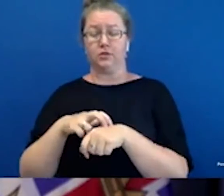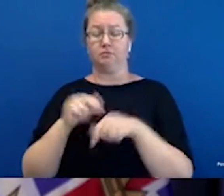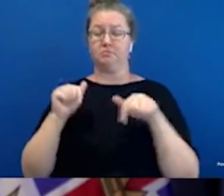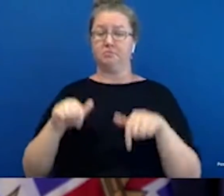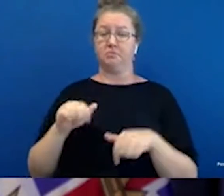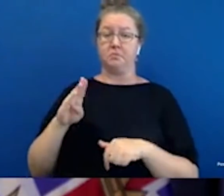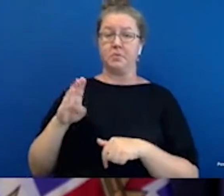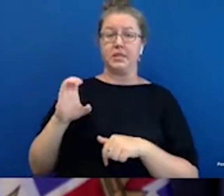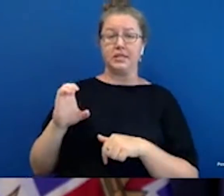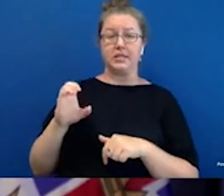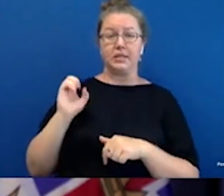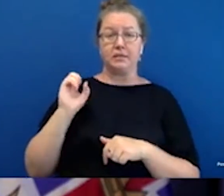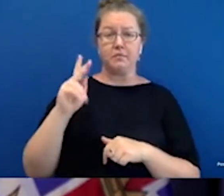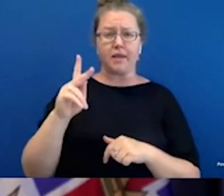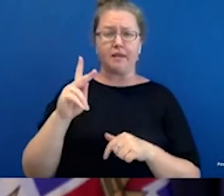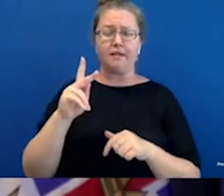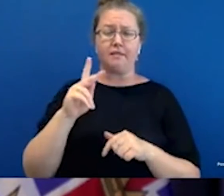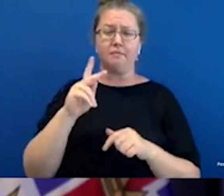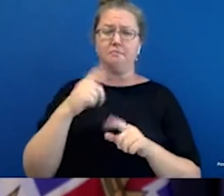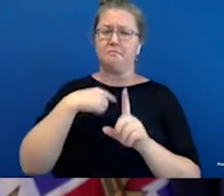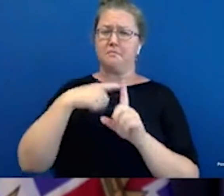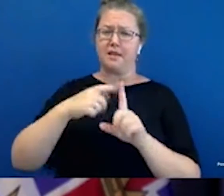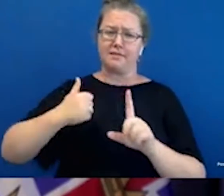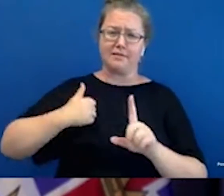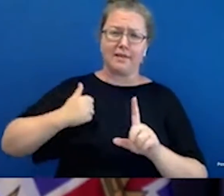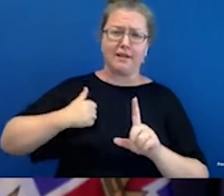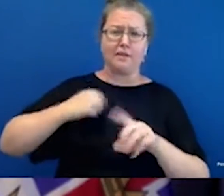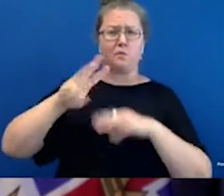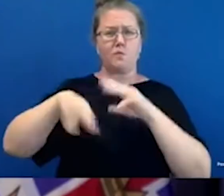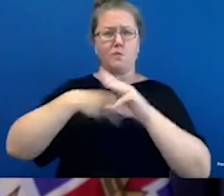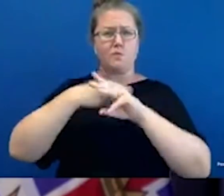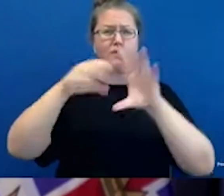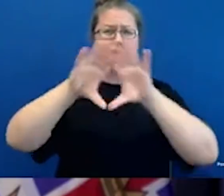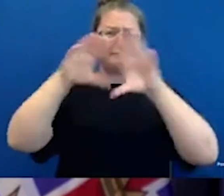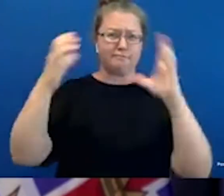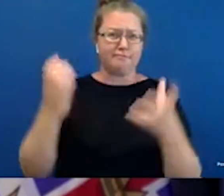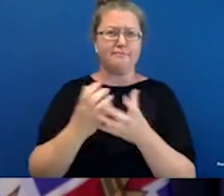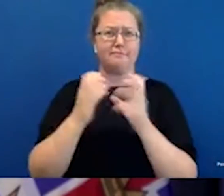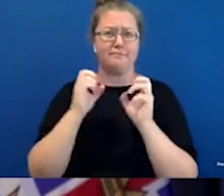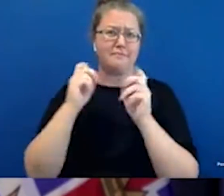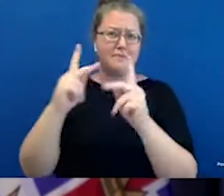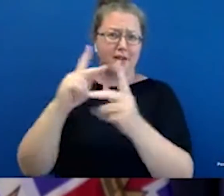children around the world are going back to school in the midst of a global pandemic.